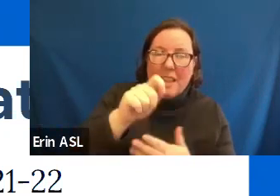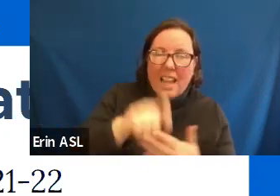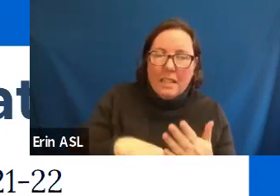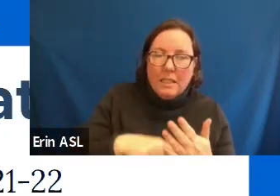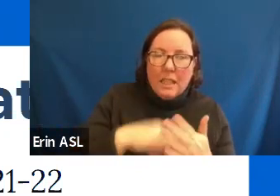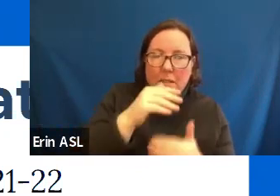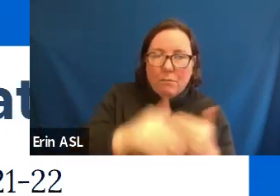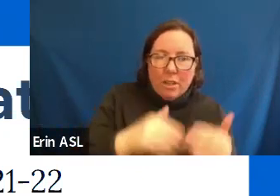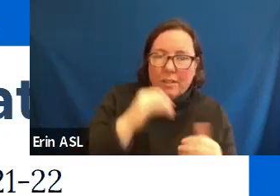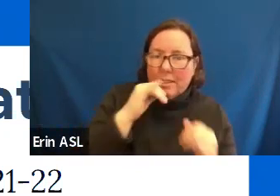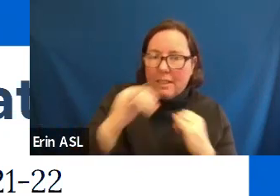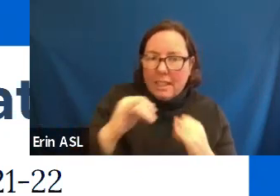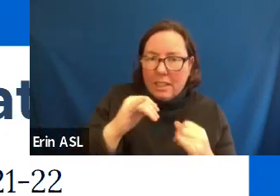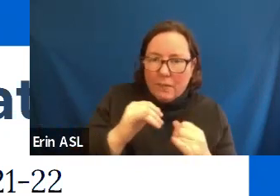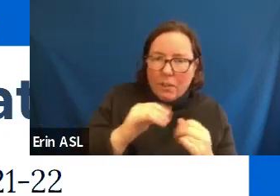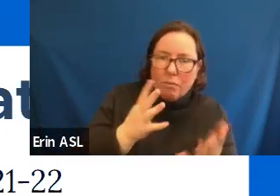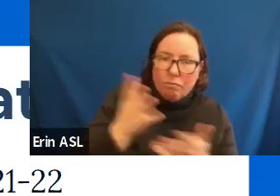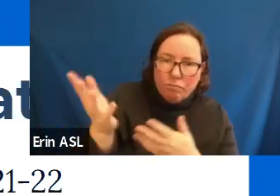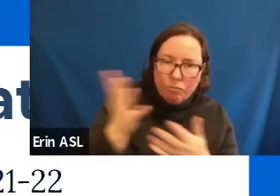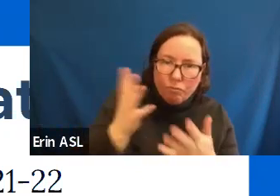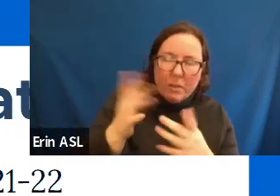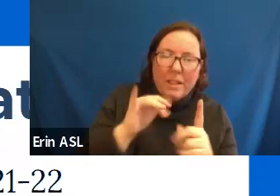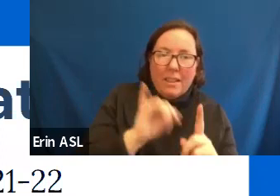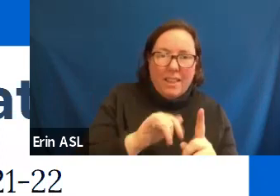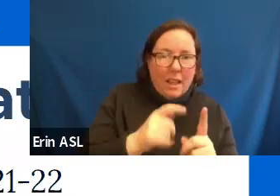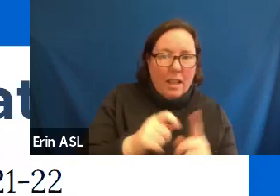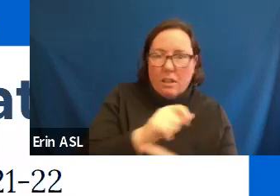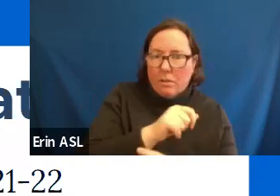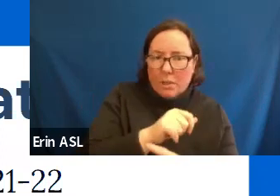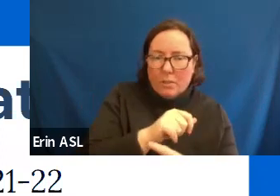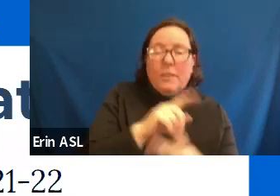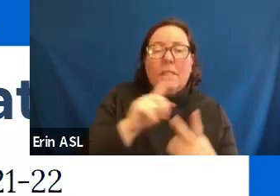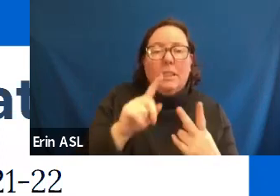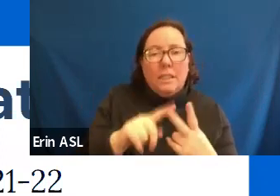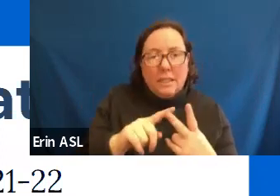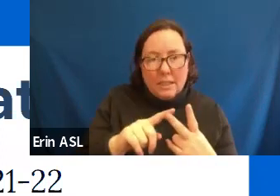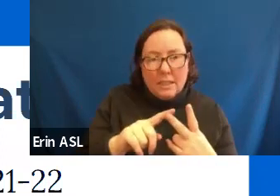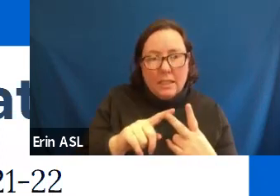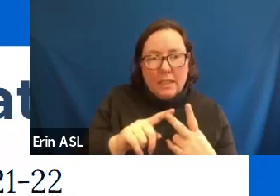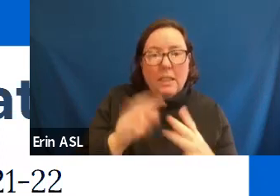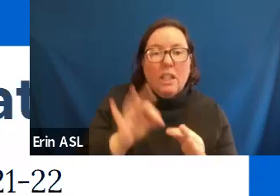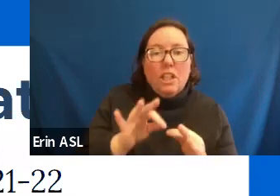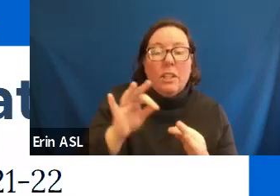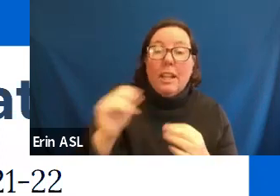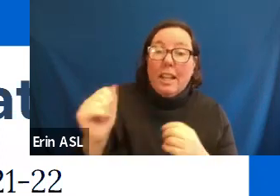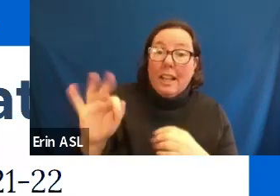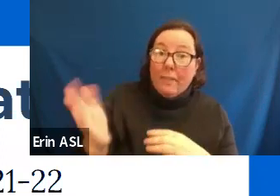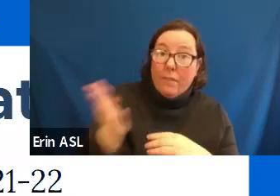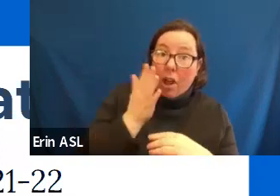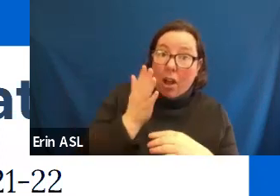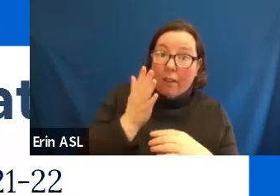an interview process. That was voted to be removed. And secondly, a deferment of acceptance,